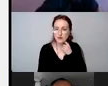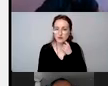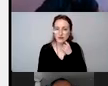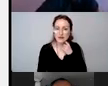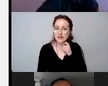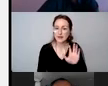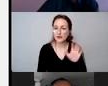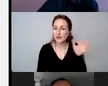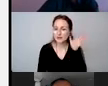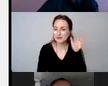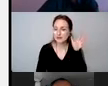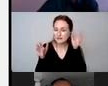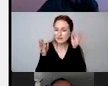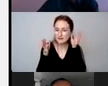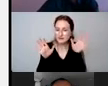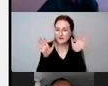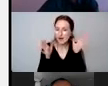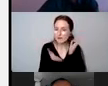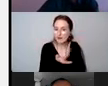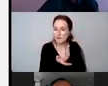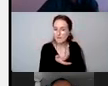We've lost your sound, Sasha.